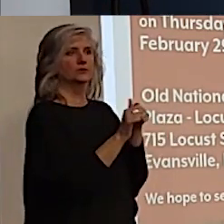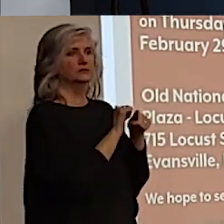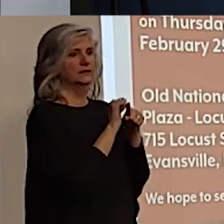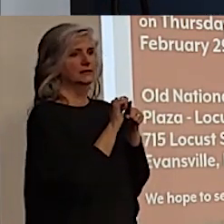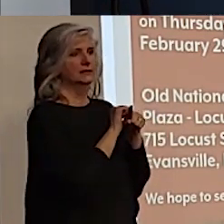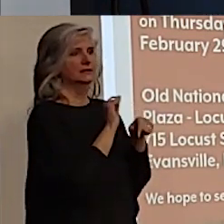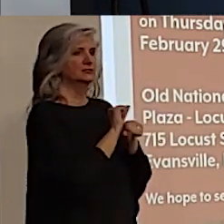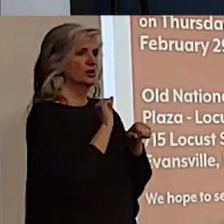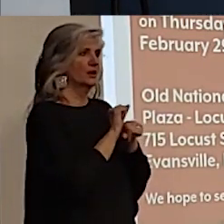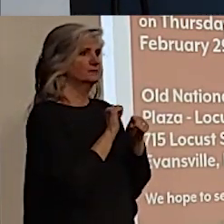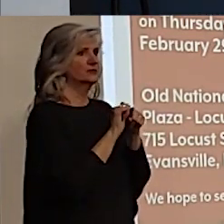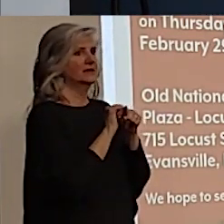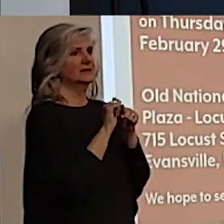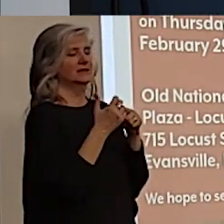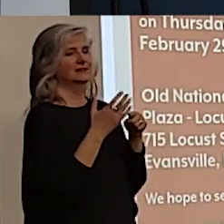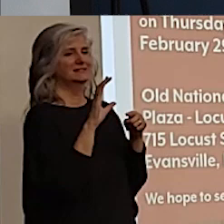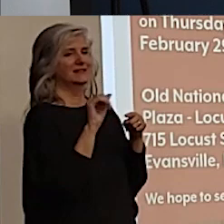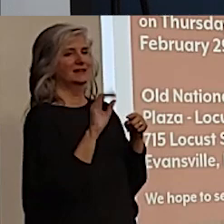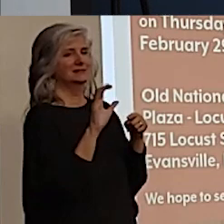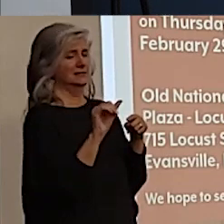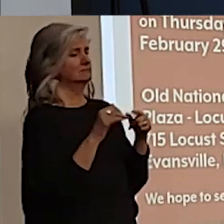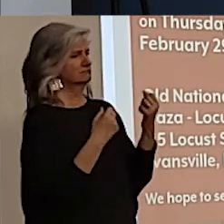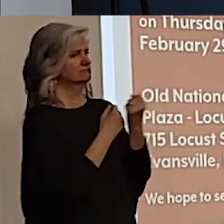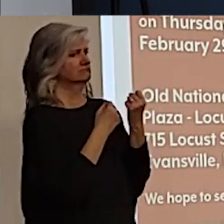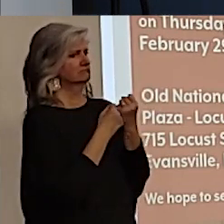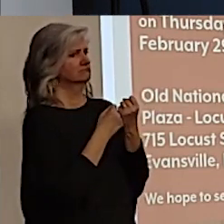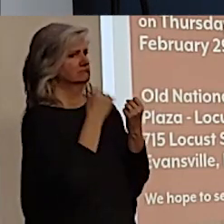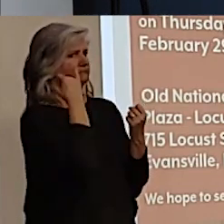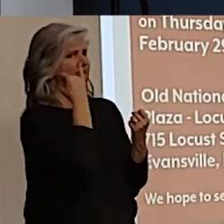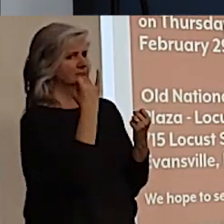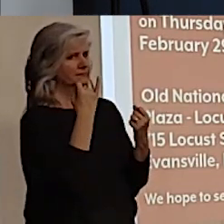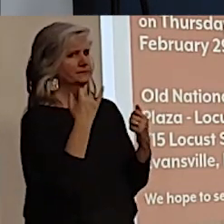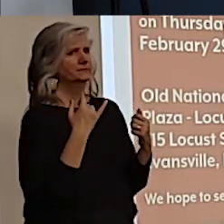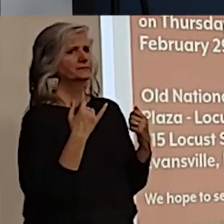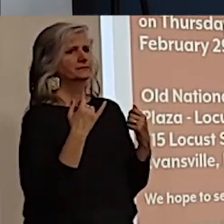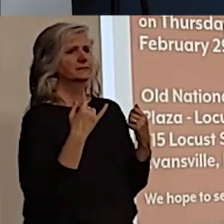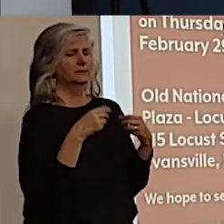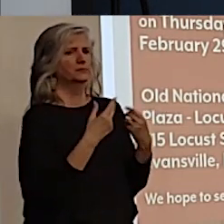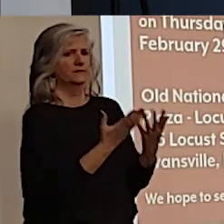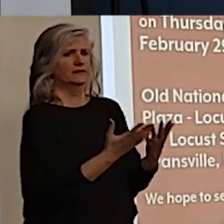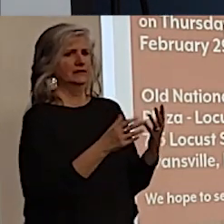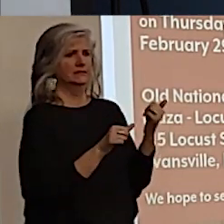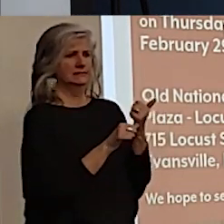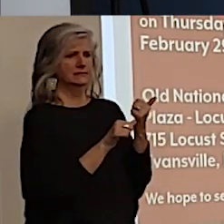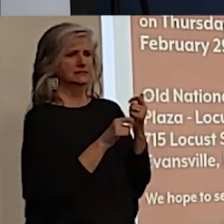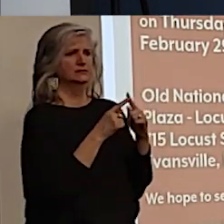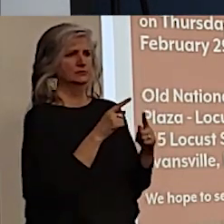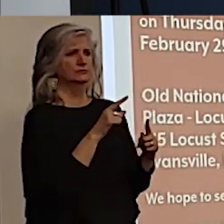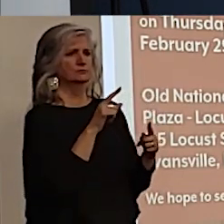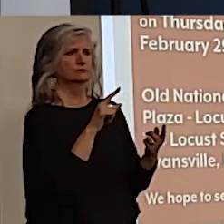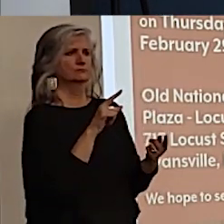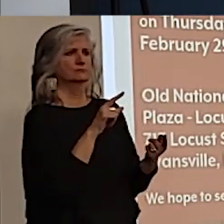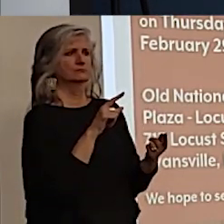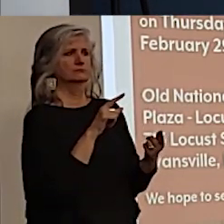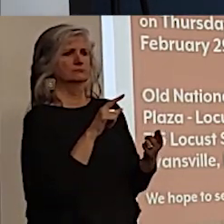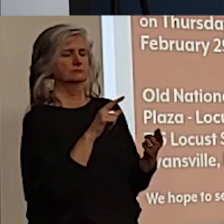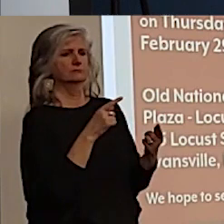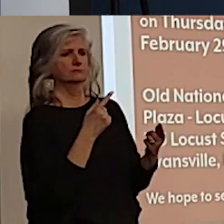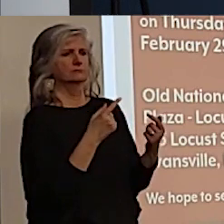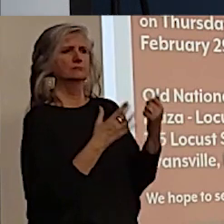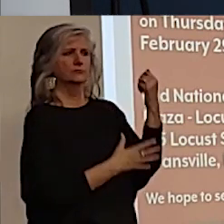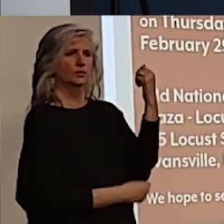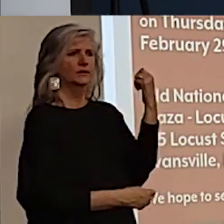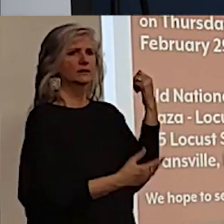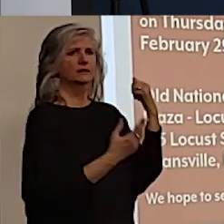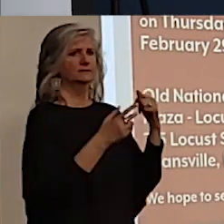training, and so CAC strongly supports the idea of providing assistance to low-income and vulnerable households that can't afford their